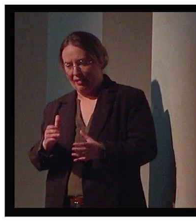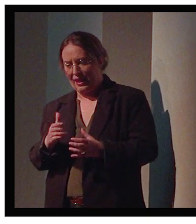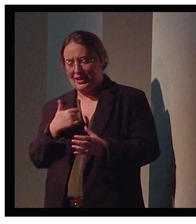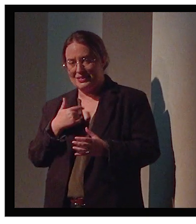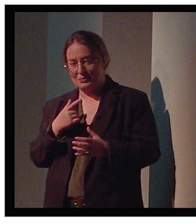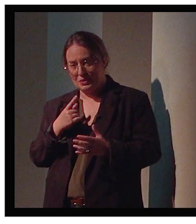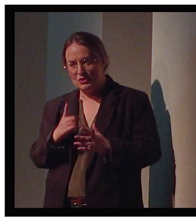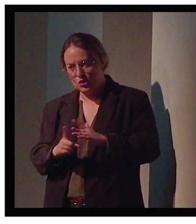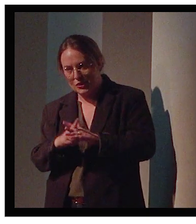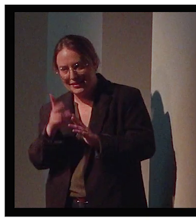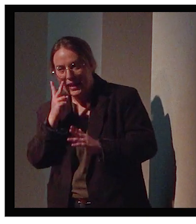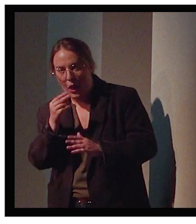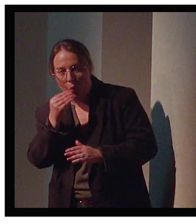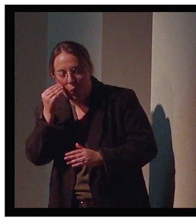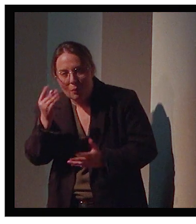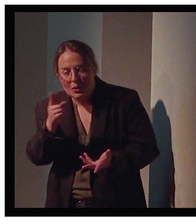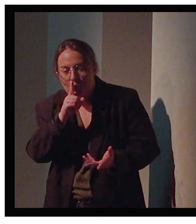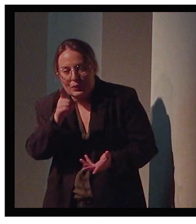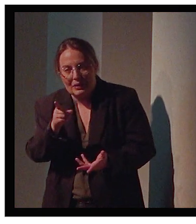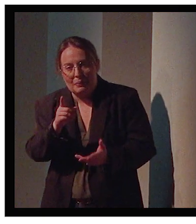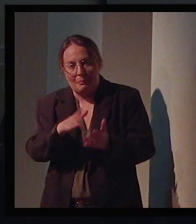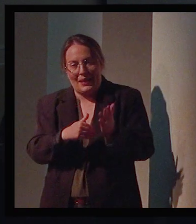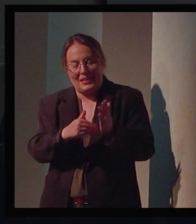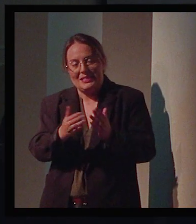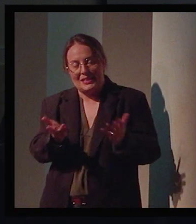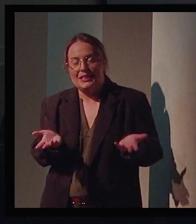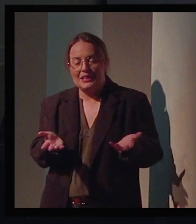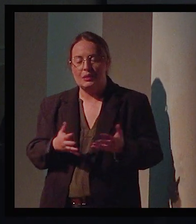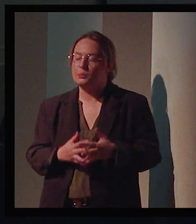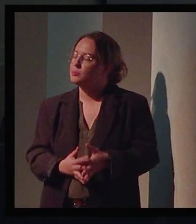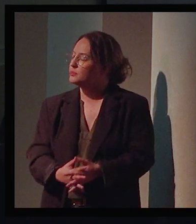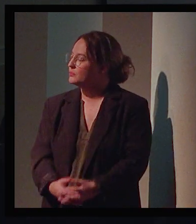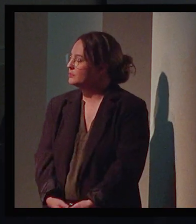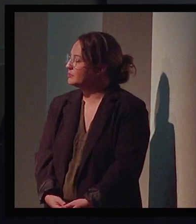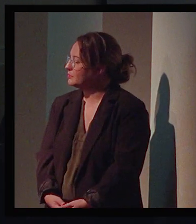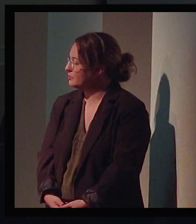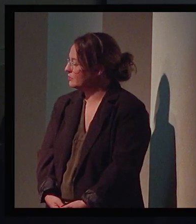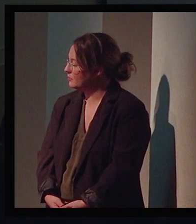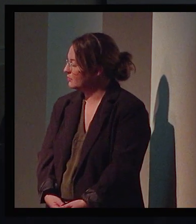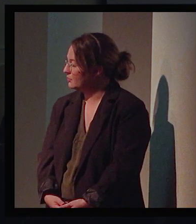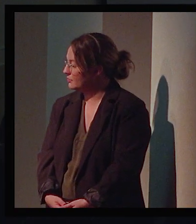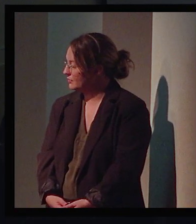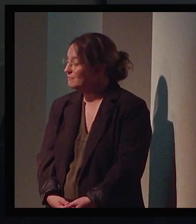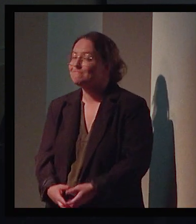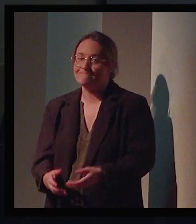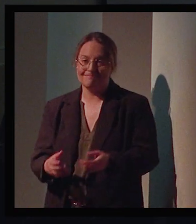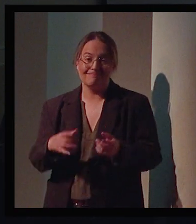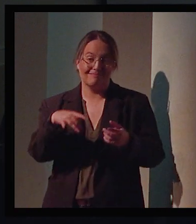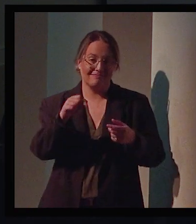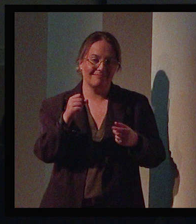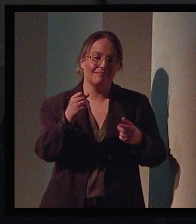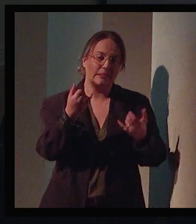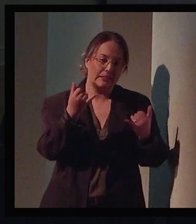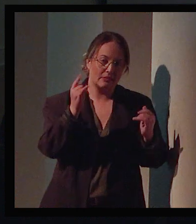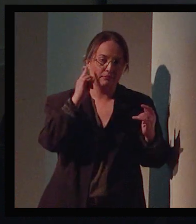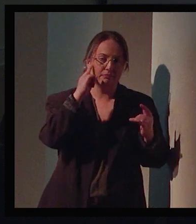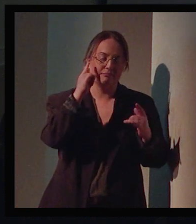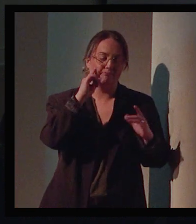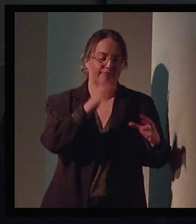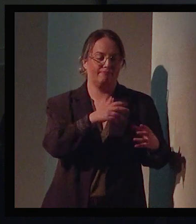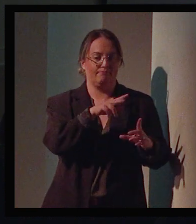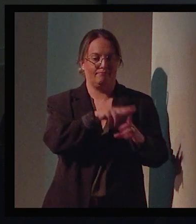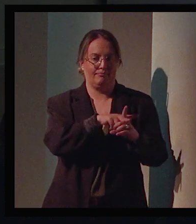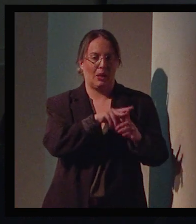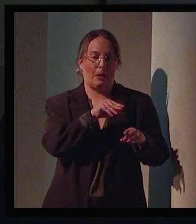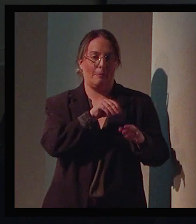realist painting by Millet. Now, although he's considered an Impressionist artist today and exhibited with the